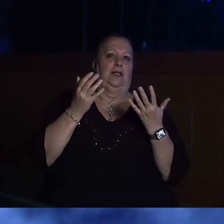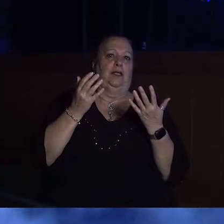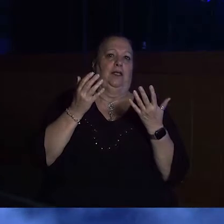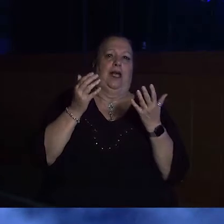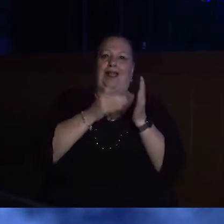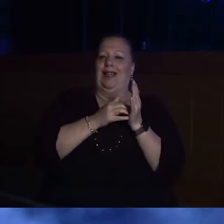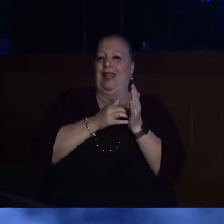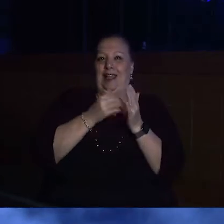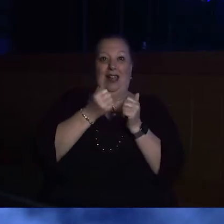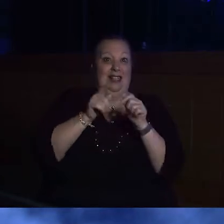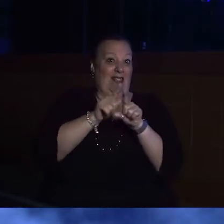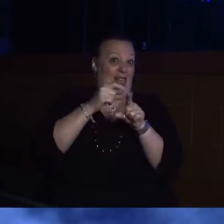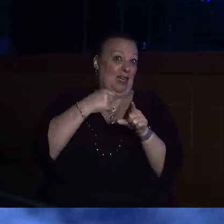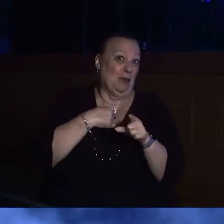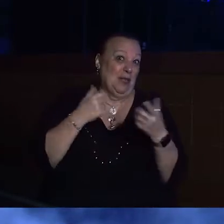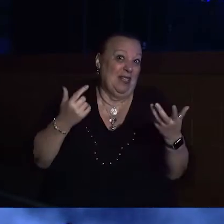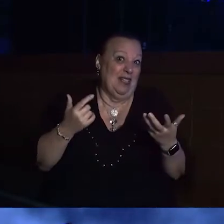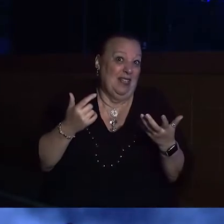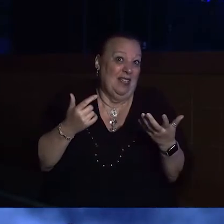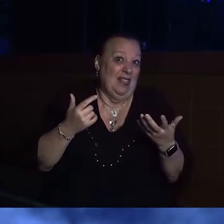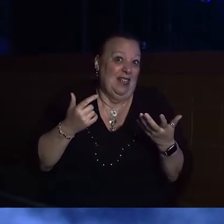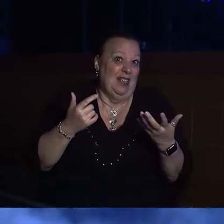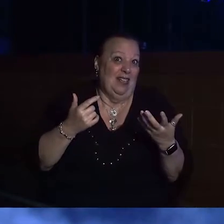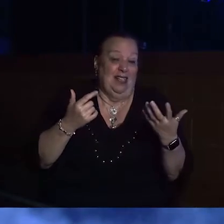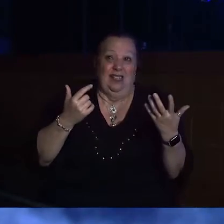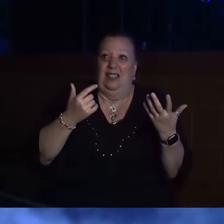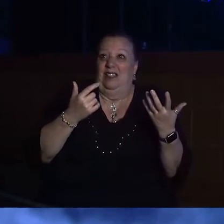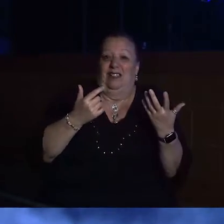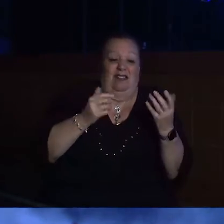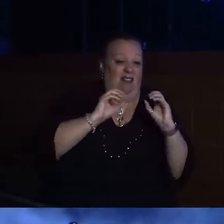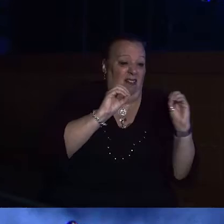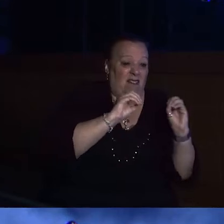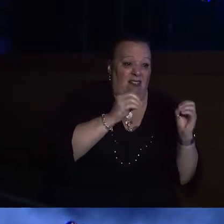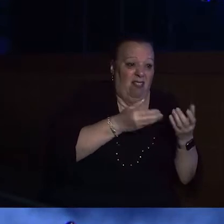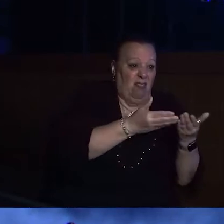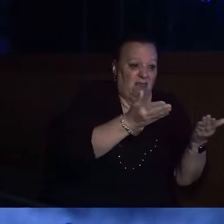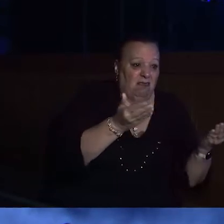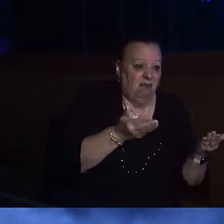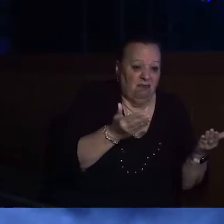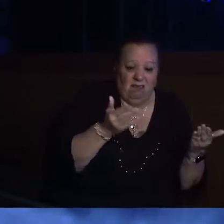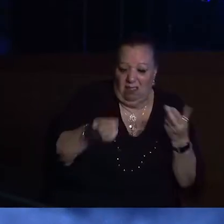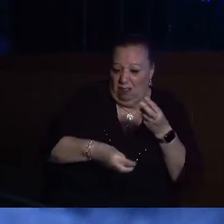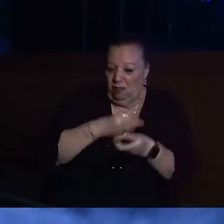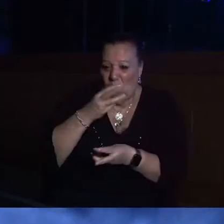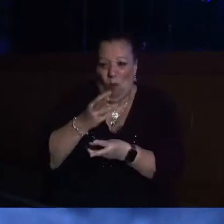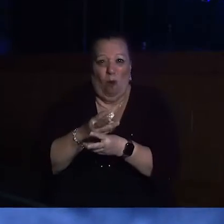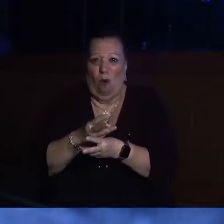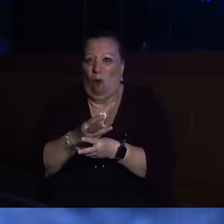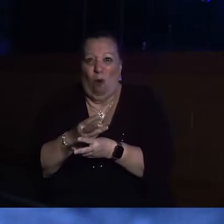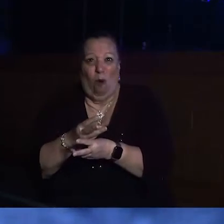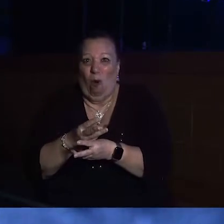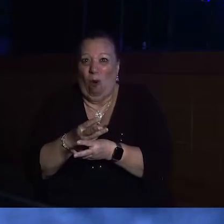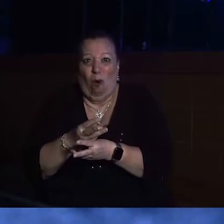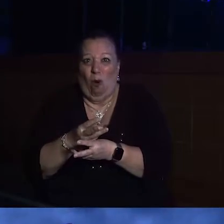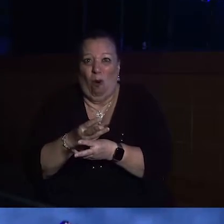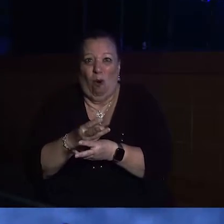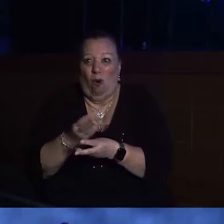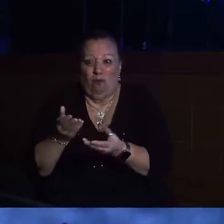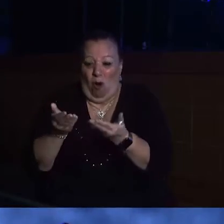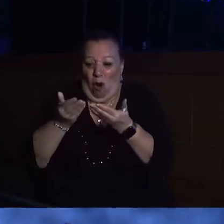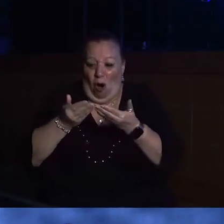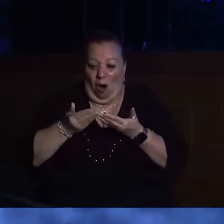And again, if you're anything like me, you've come up wanting. You've realized that this world has nothing to